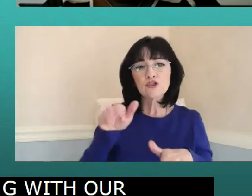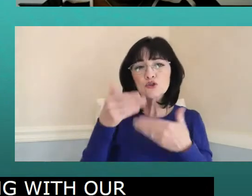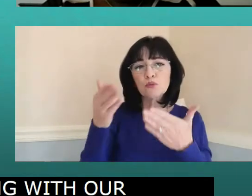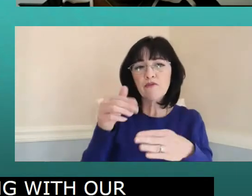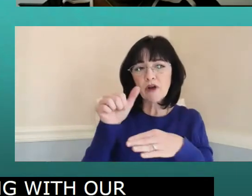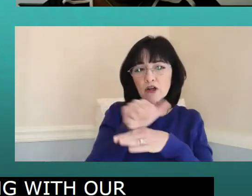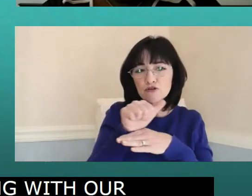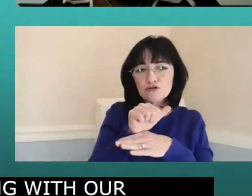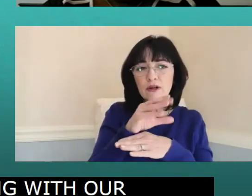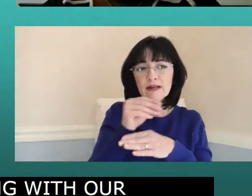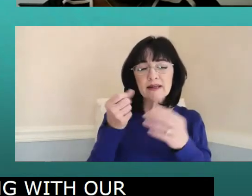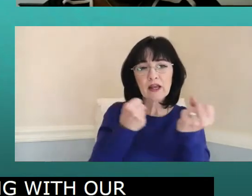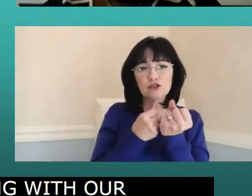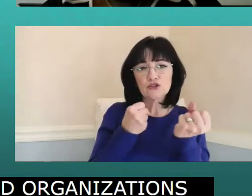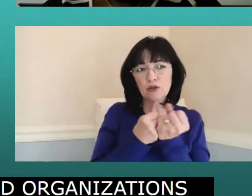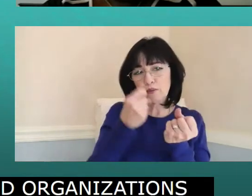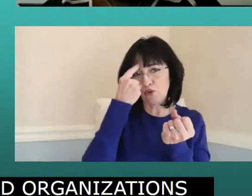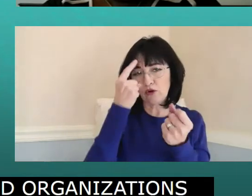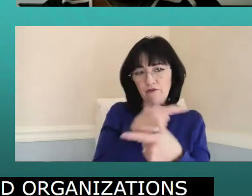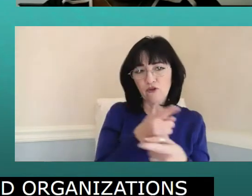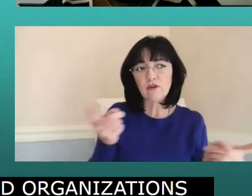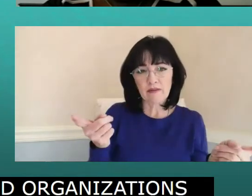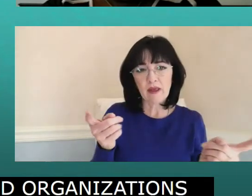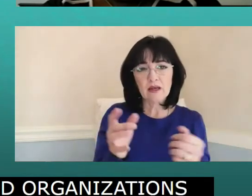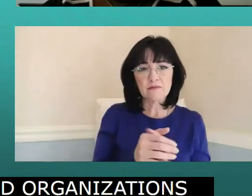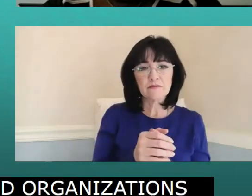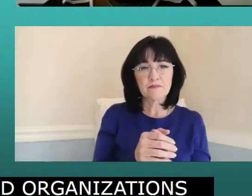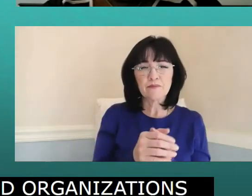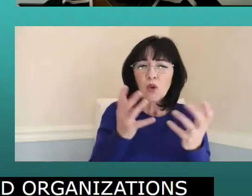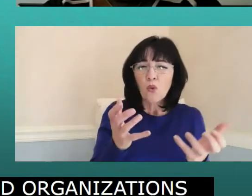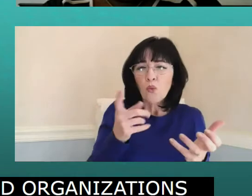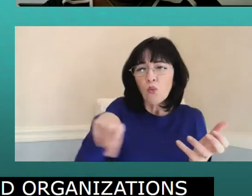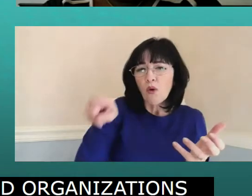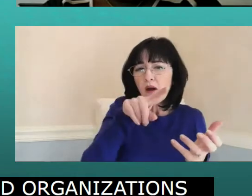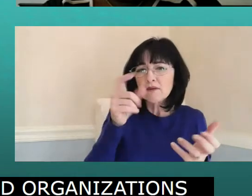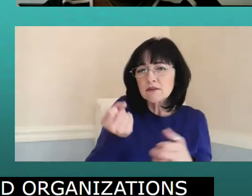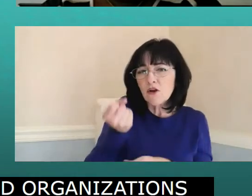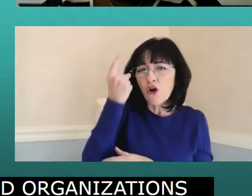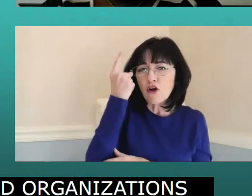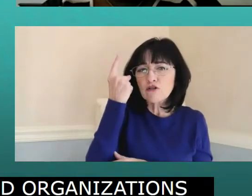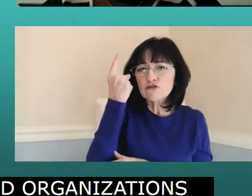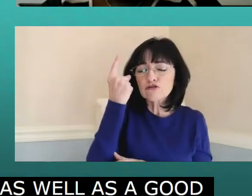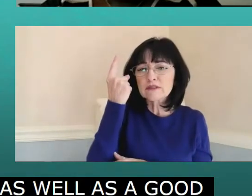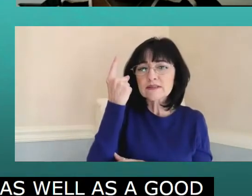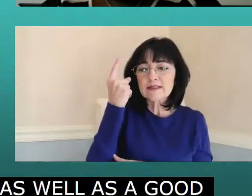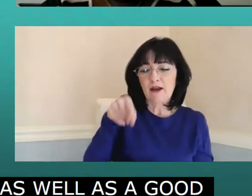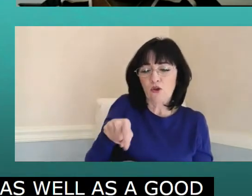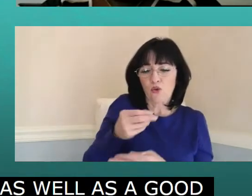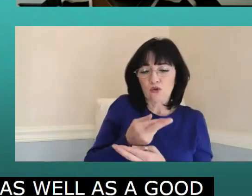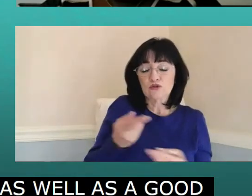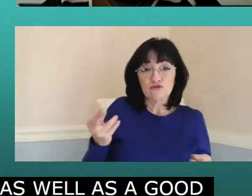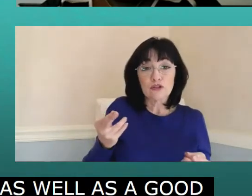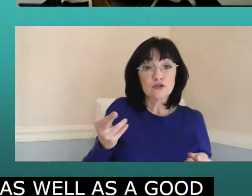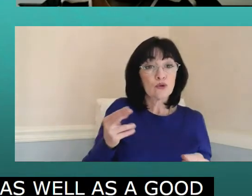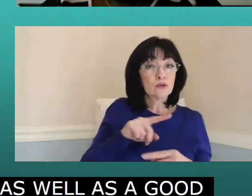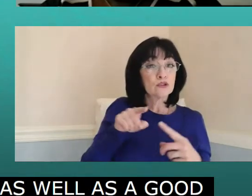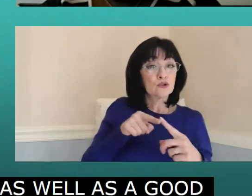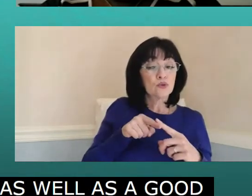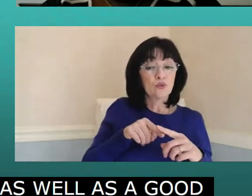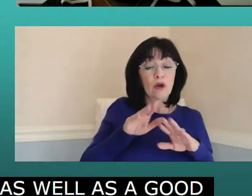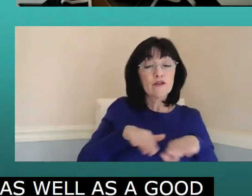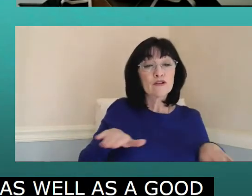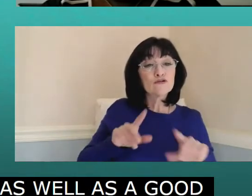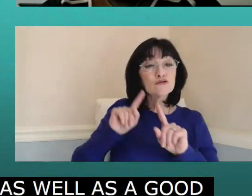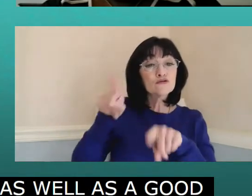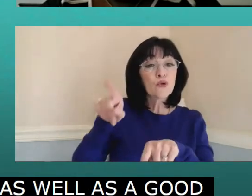and support for them, as well as a good understanding of the resources. So as students come to their sites, they're